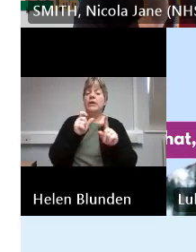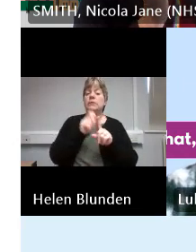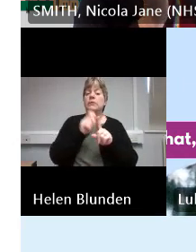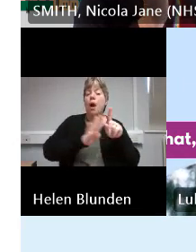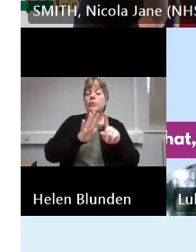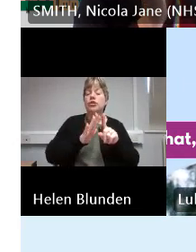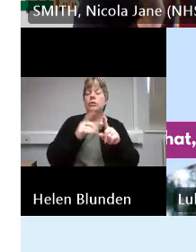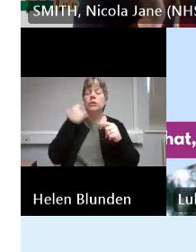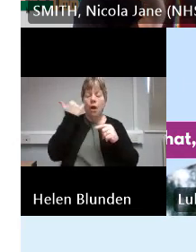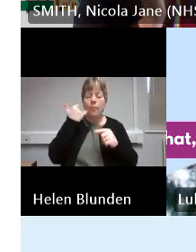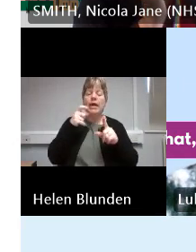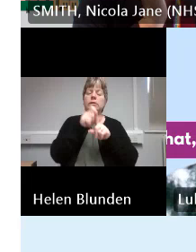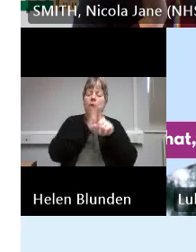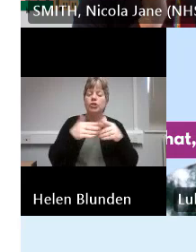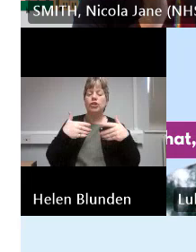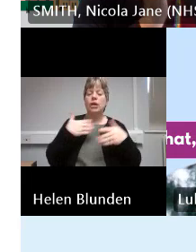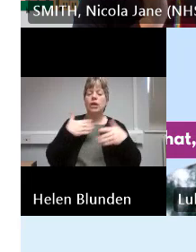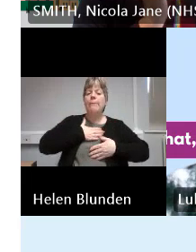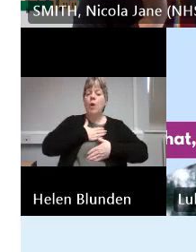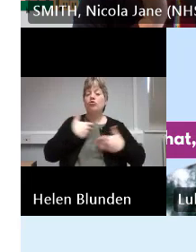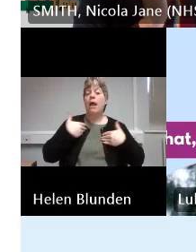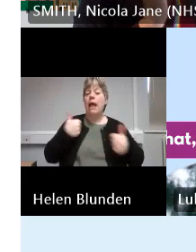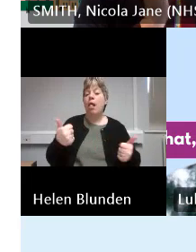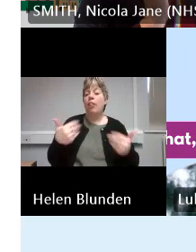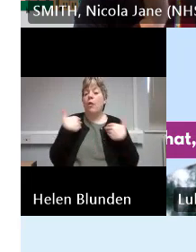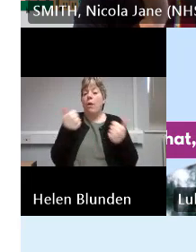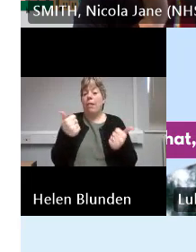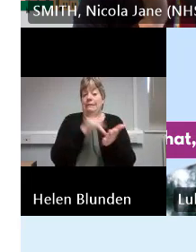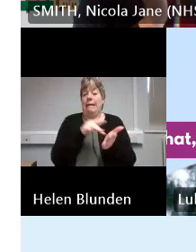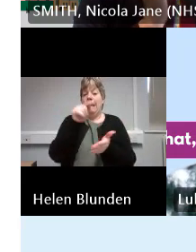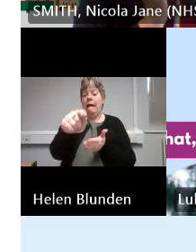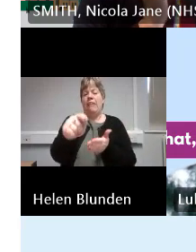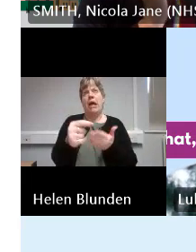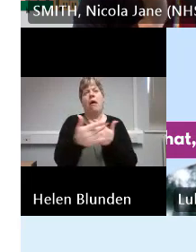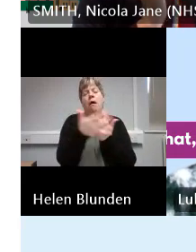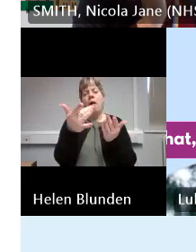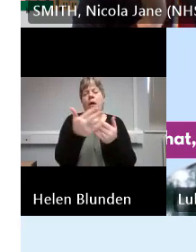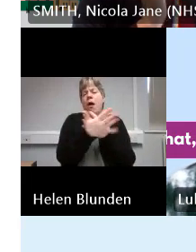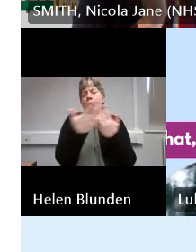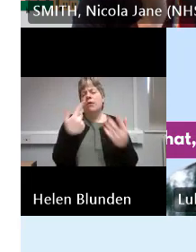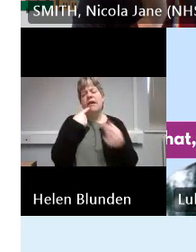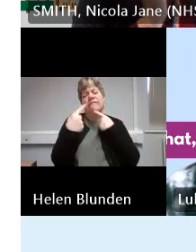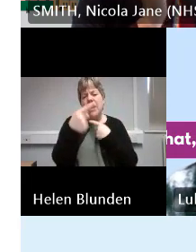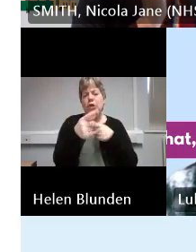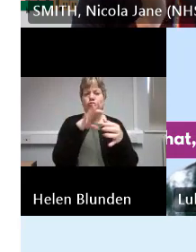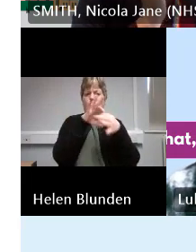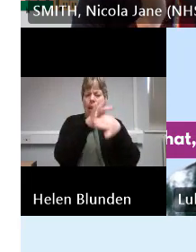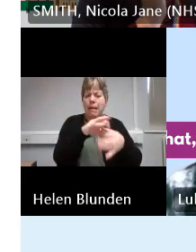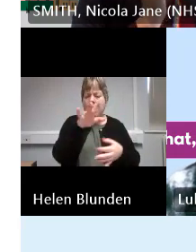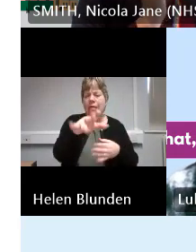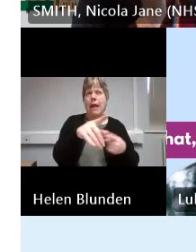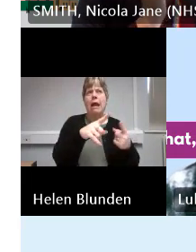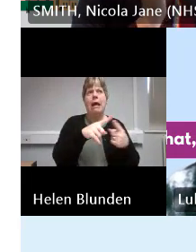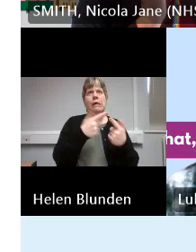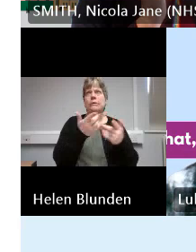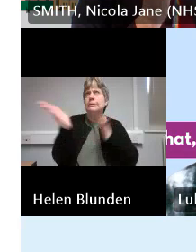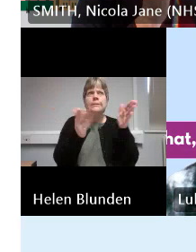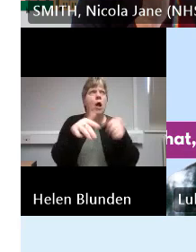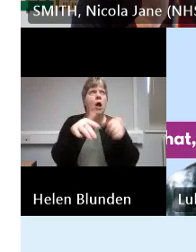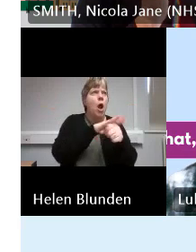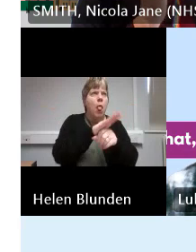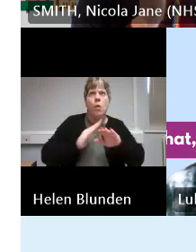Wellbeing website, which is kind of a central repository of lots of links, lots of information, lots of direction to local